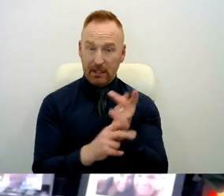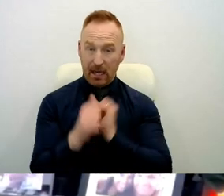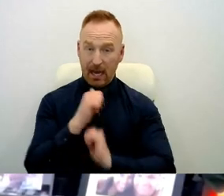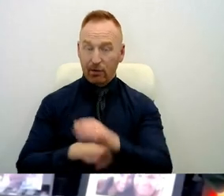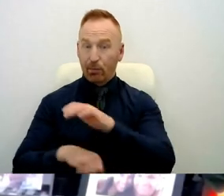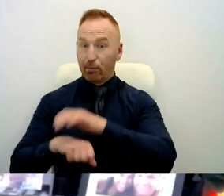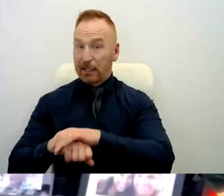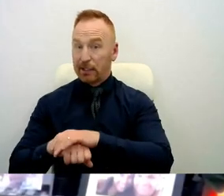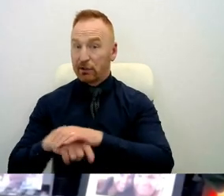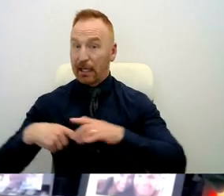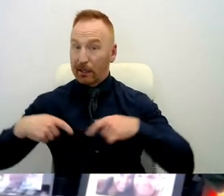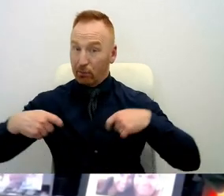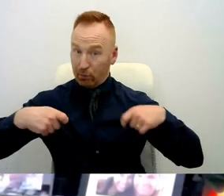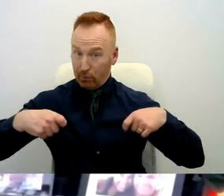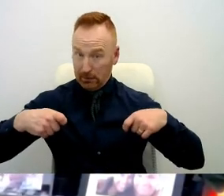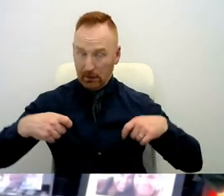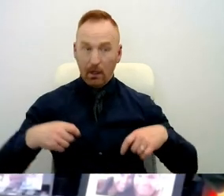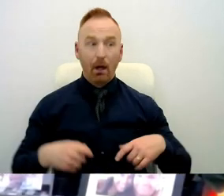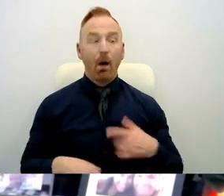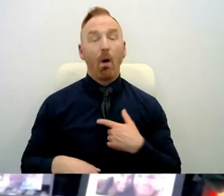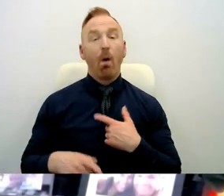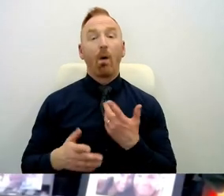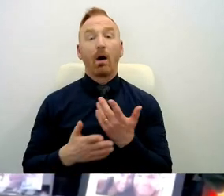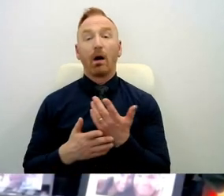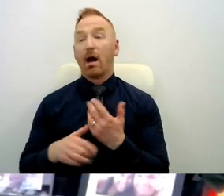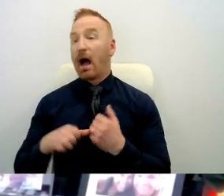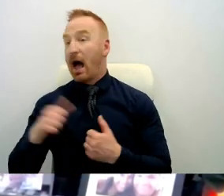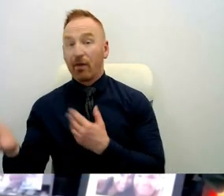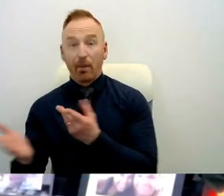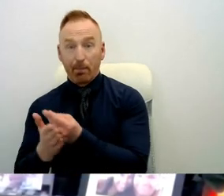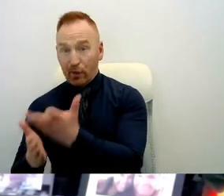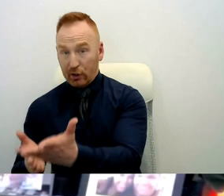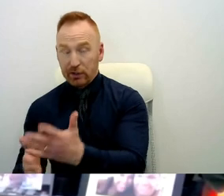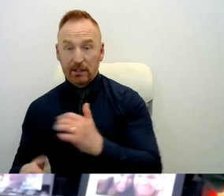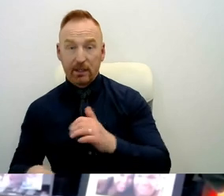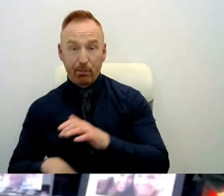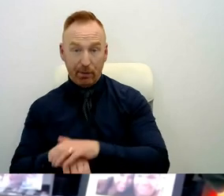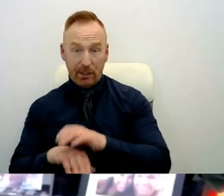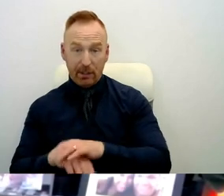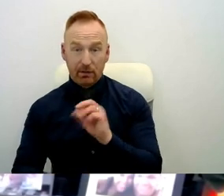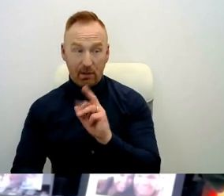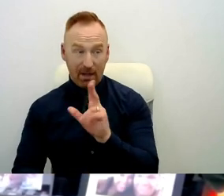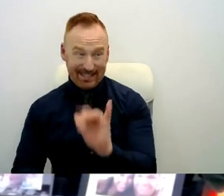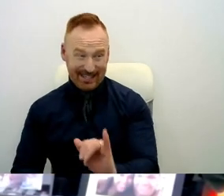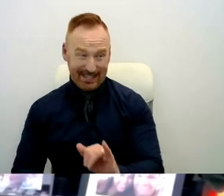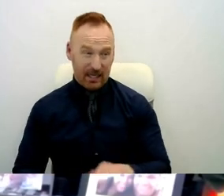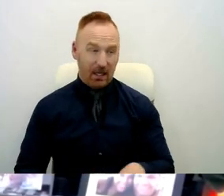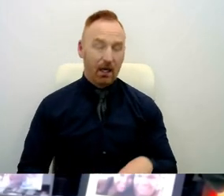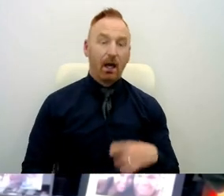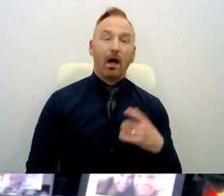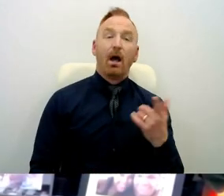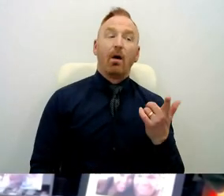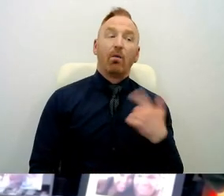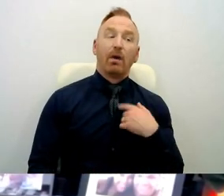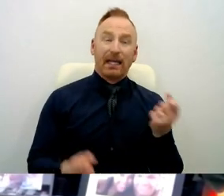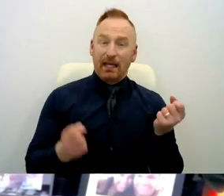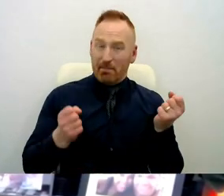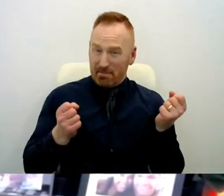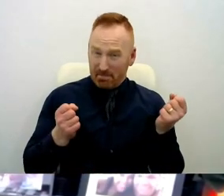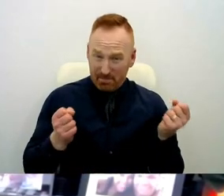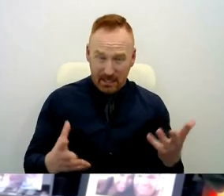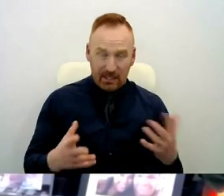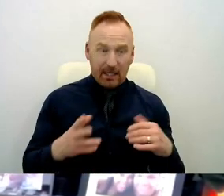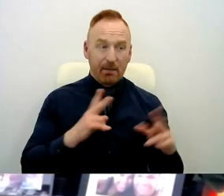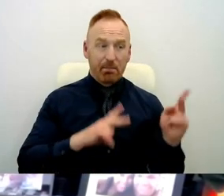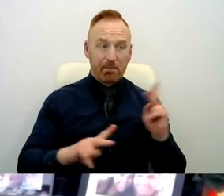rule, and those that were purchased in the British colonies, at least 1,200 enslaved people were brought across the border by